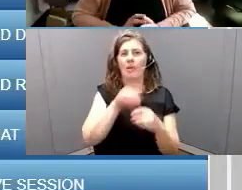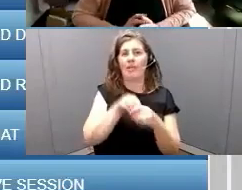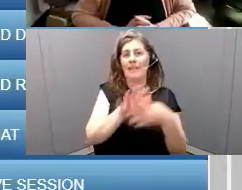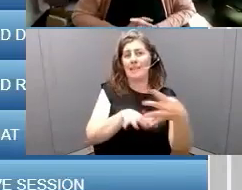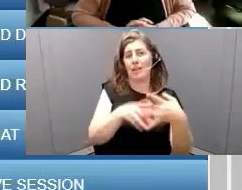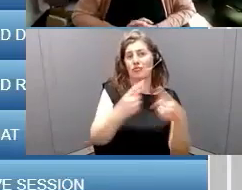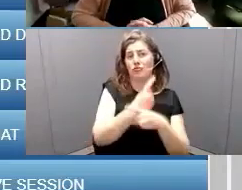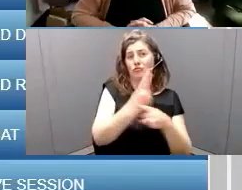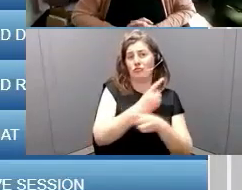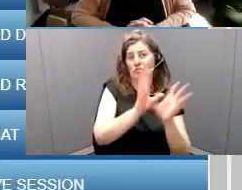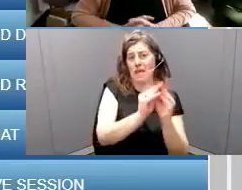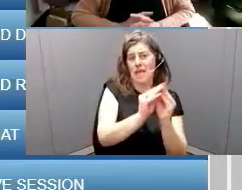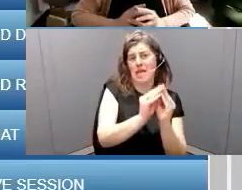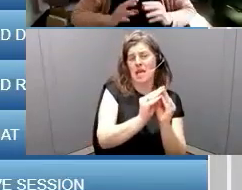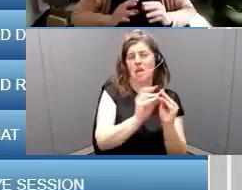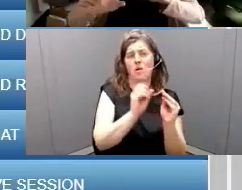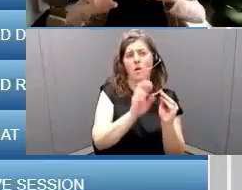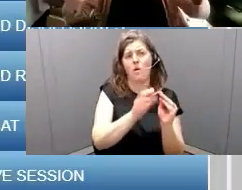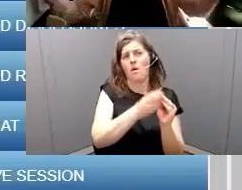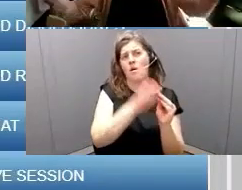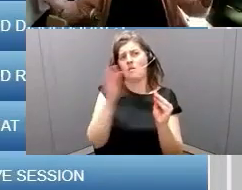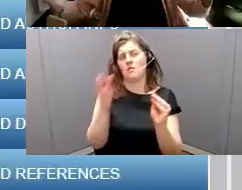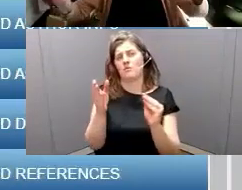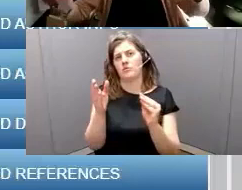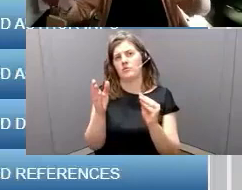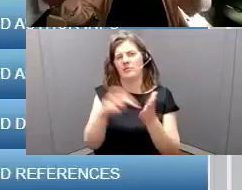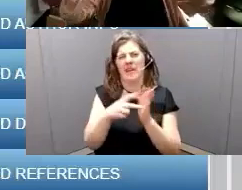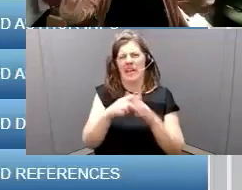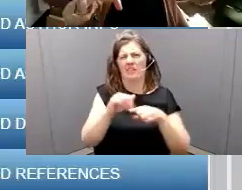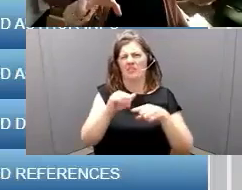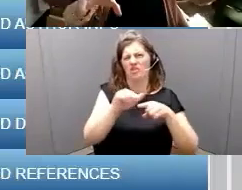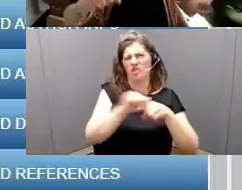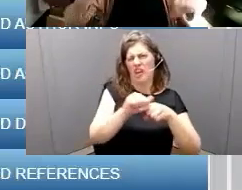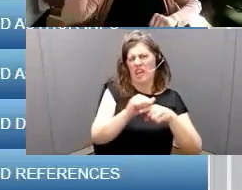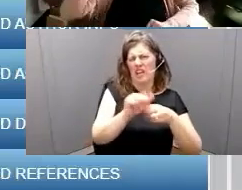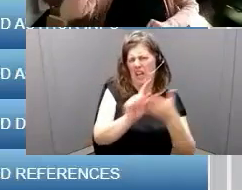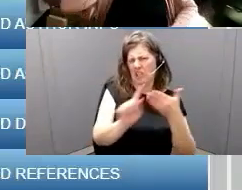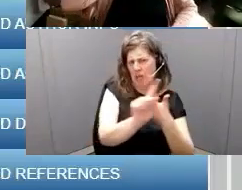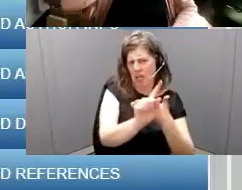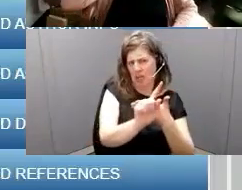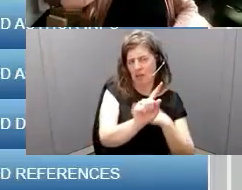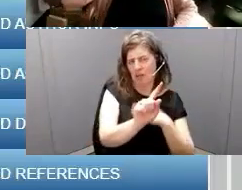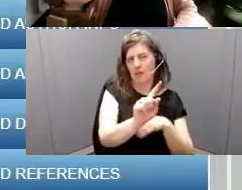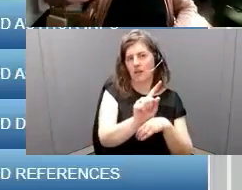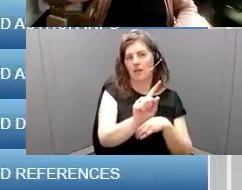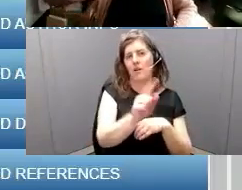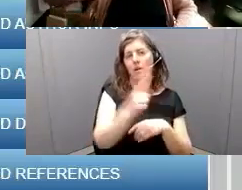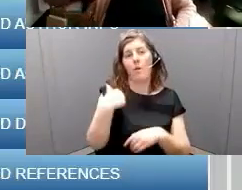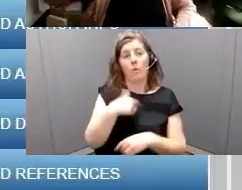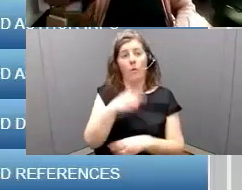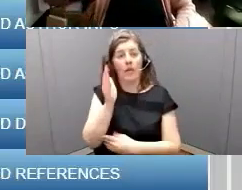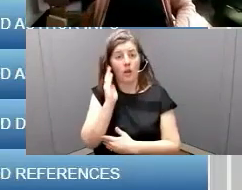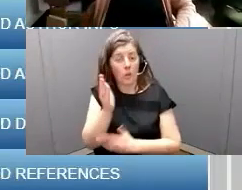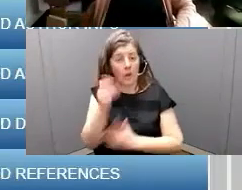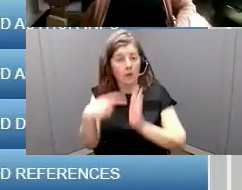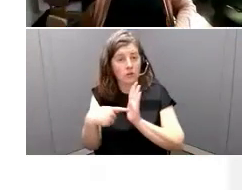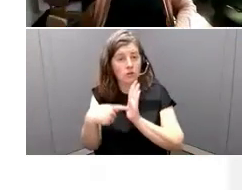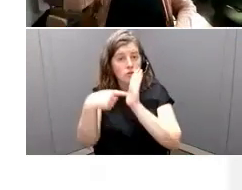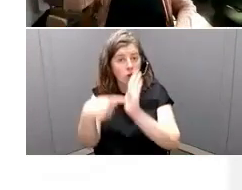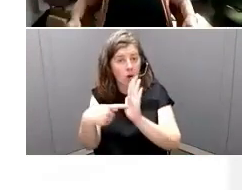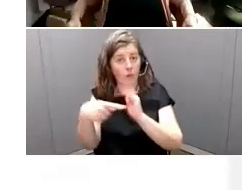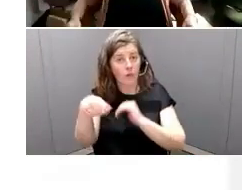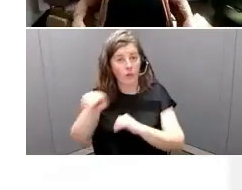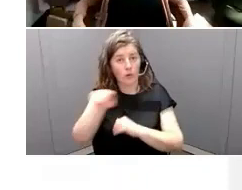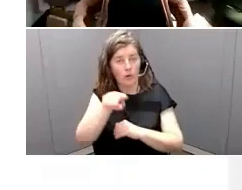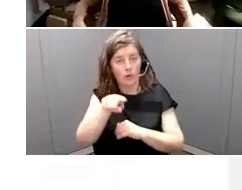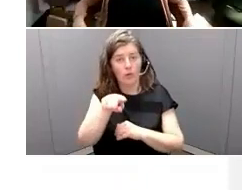meeting or meaning the training next week. We will show you